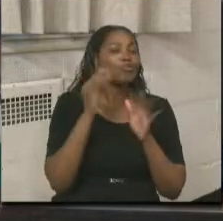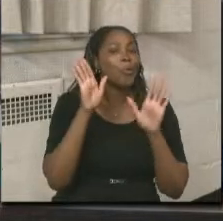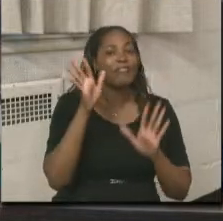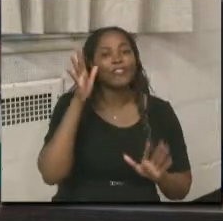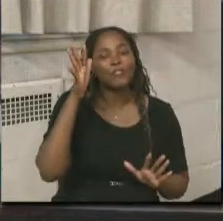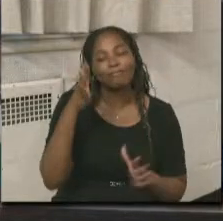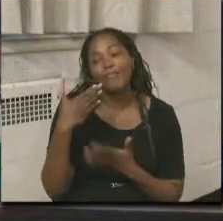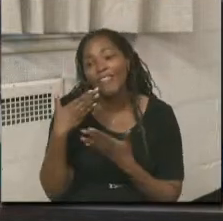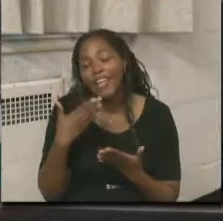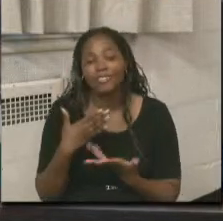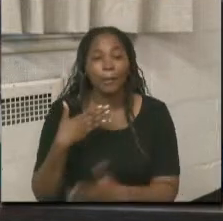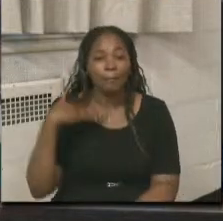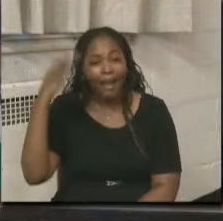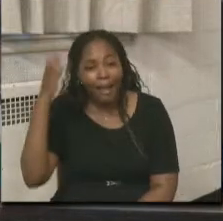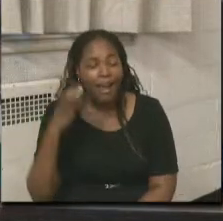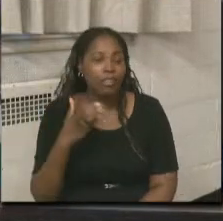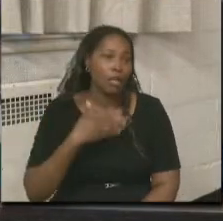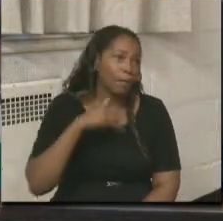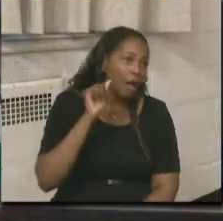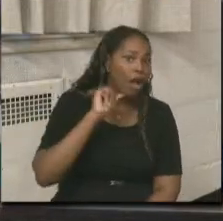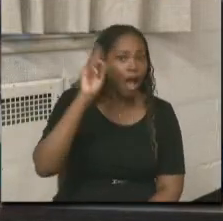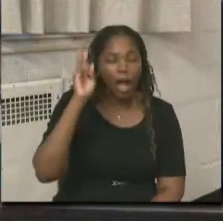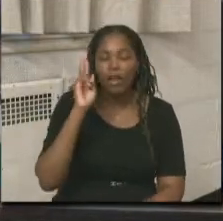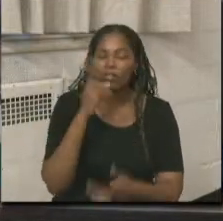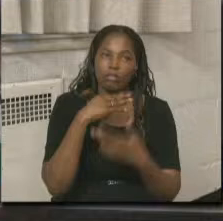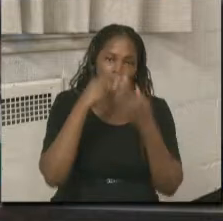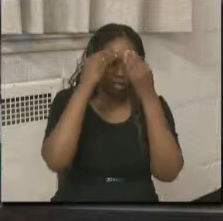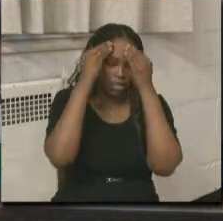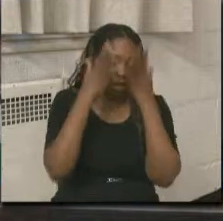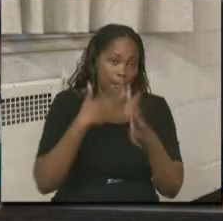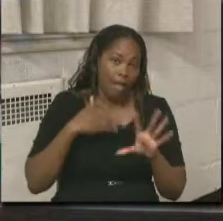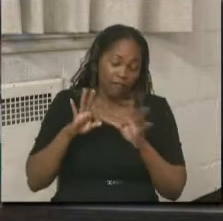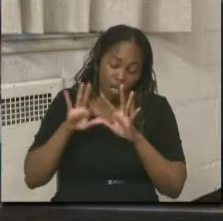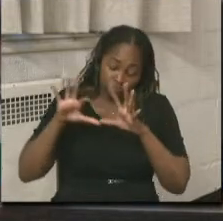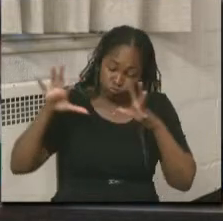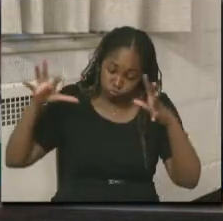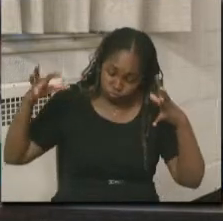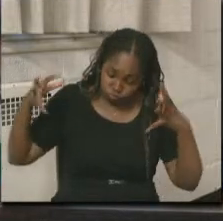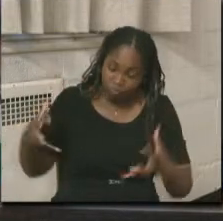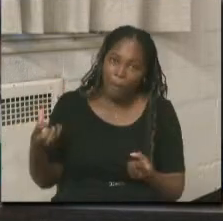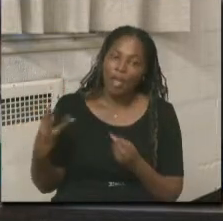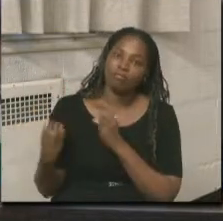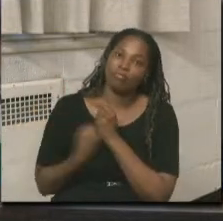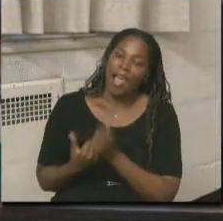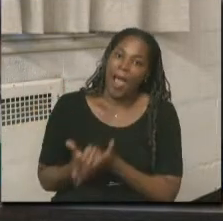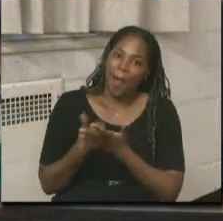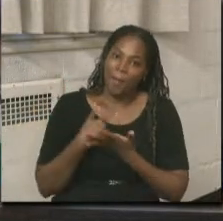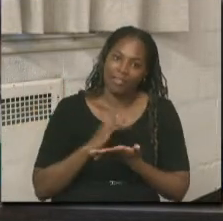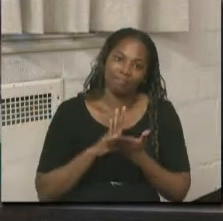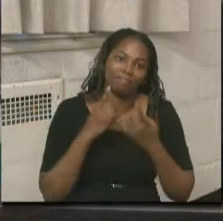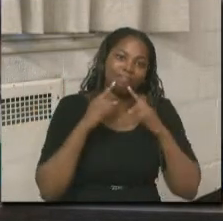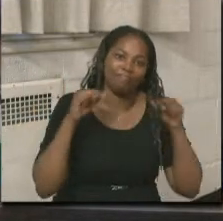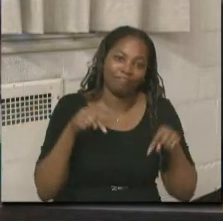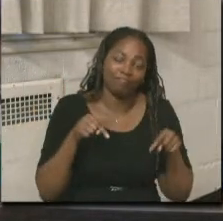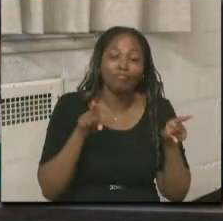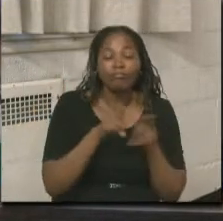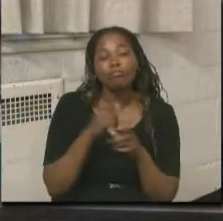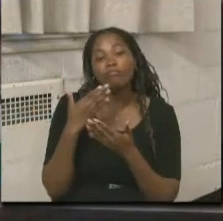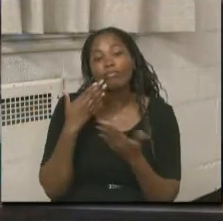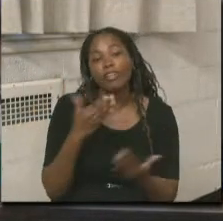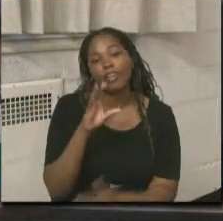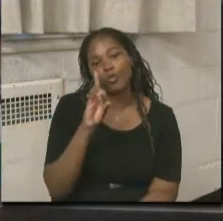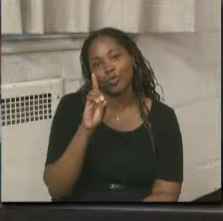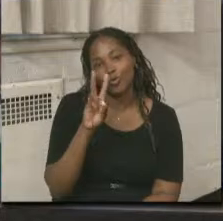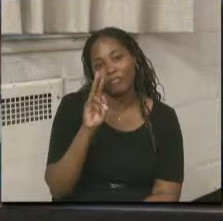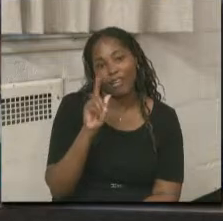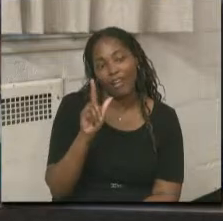my cousins, my aunts, my uncles. I can't even tell y'all how many people got me here. It's insane. And I'm grateful to the Duval staff, my